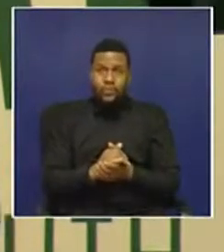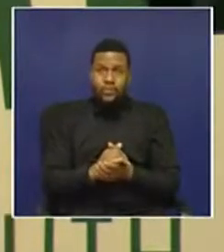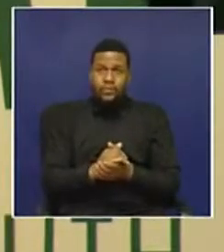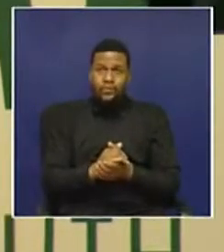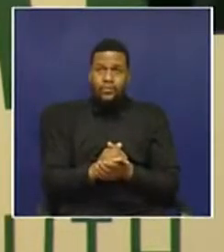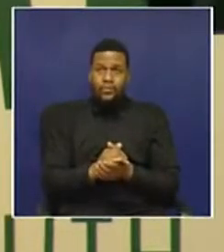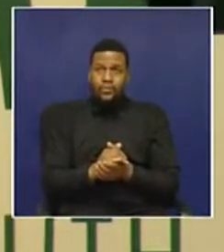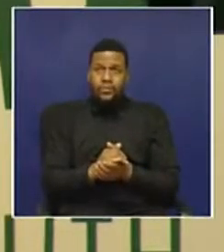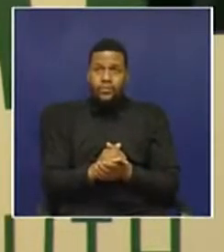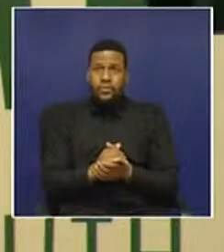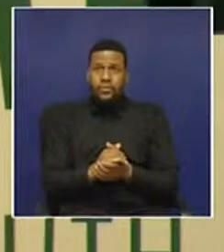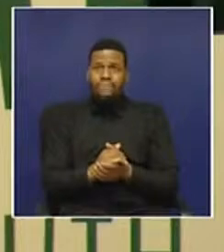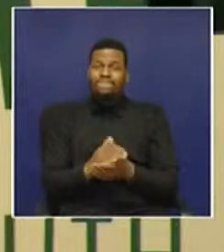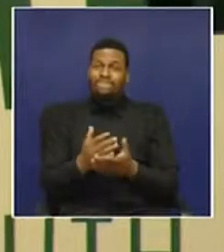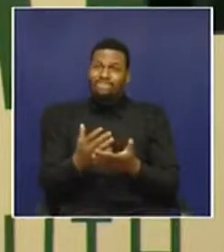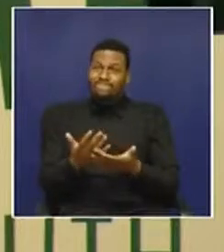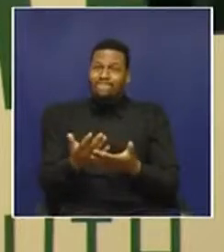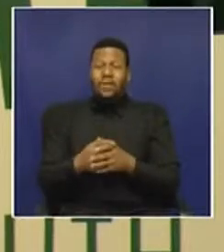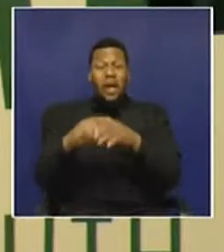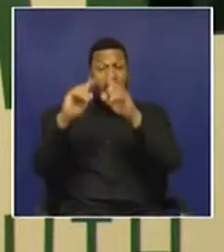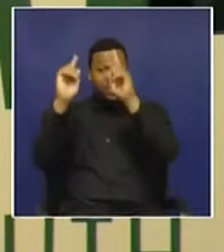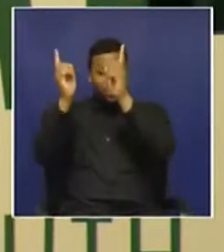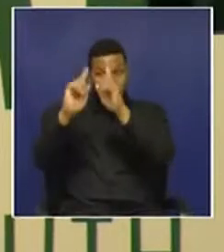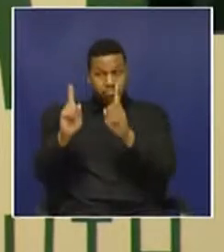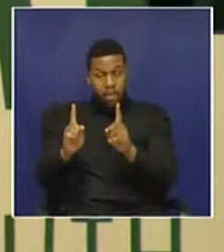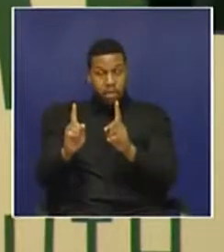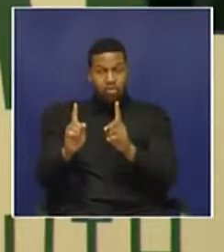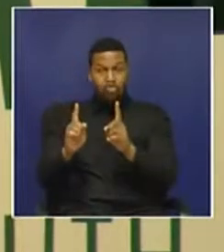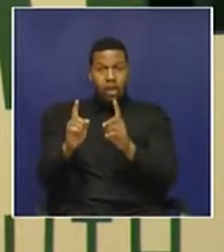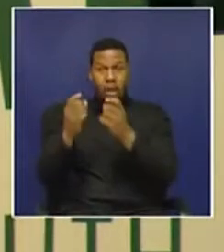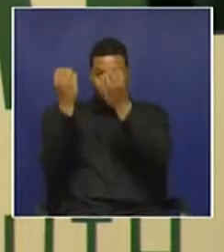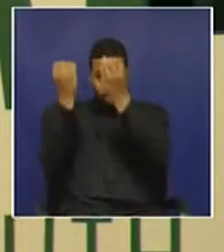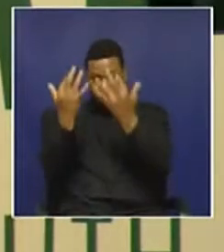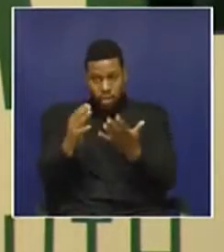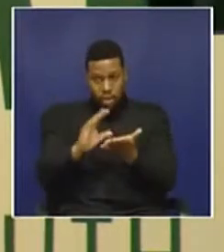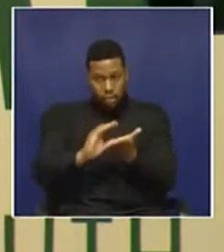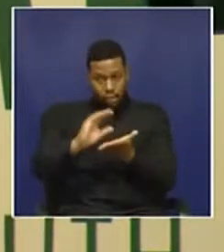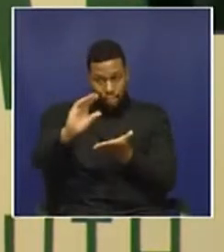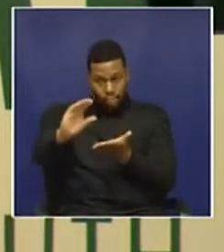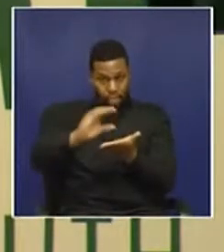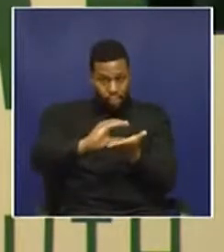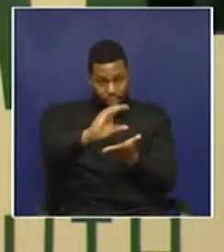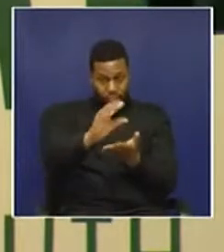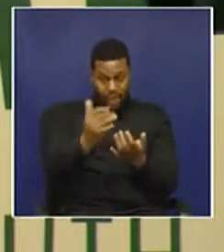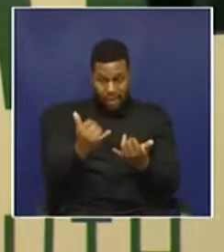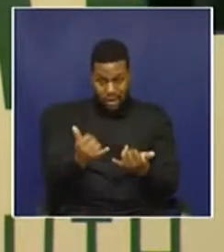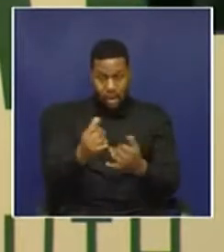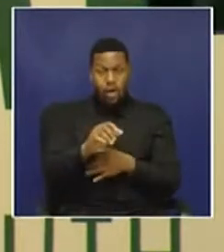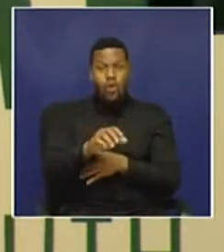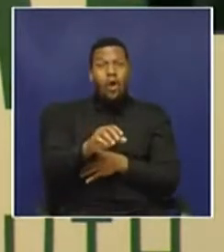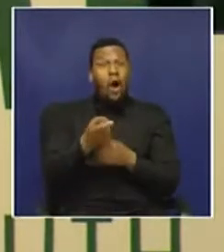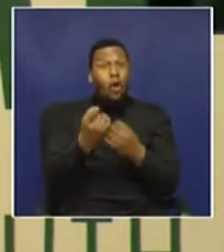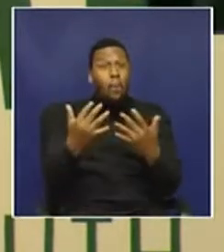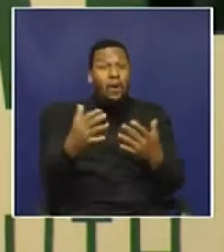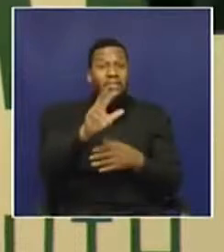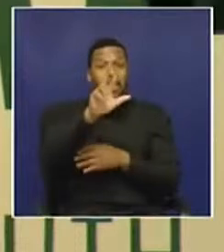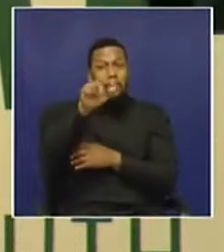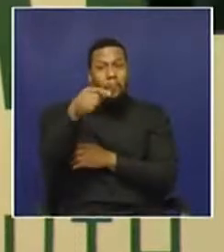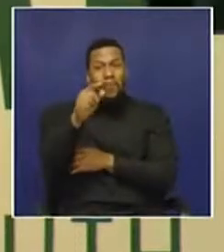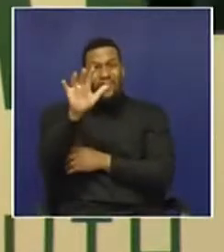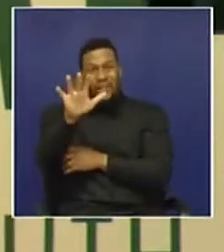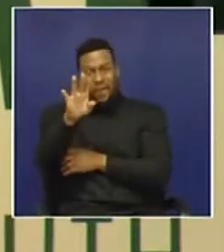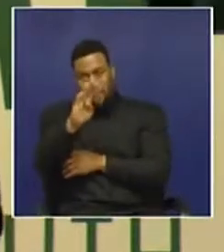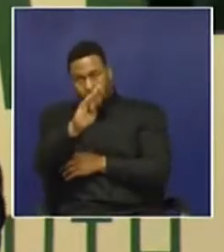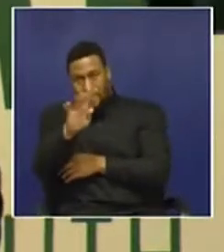The special appropriation we're tabling before you of 8.5 billion